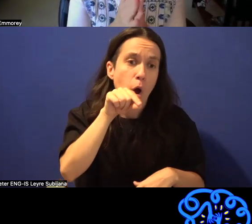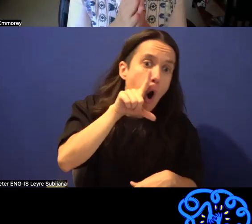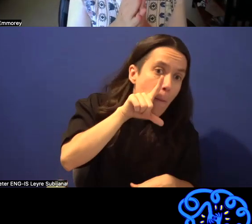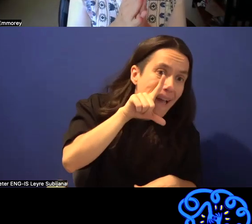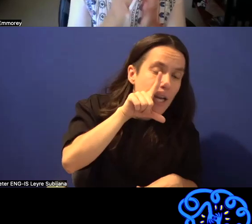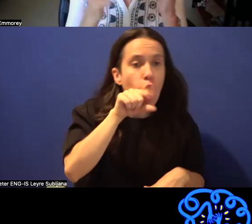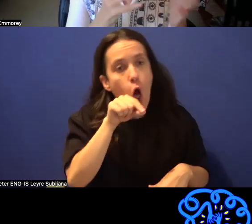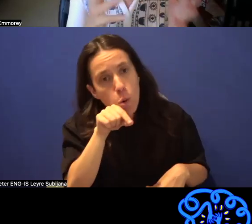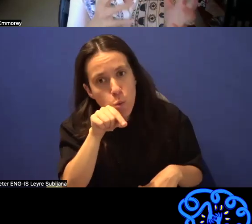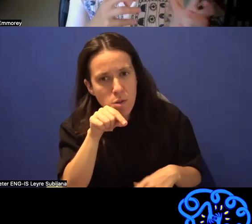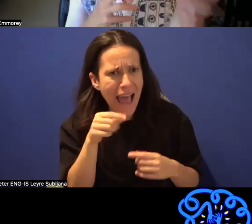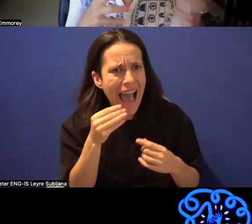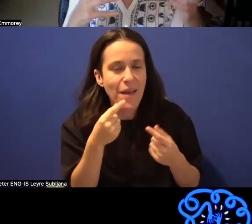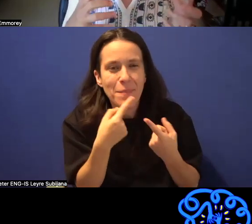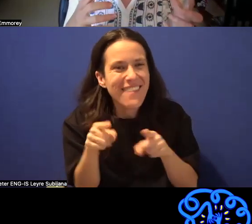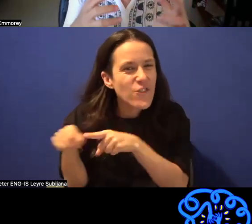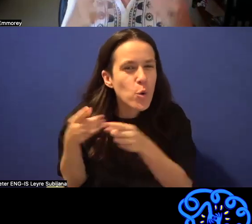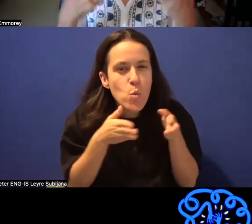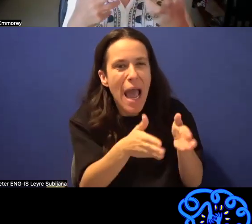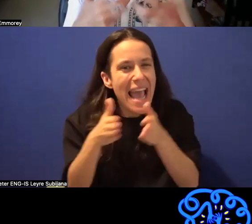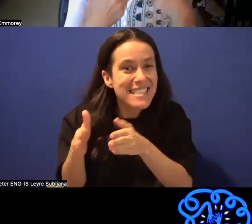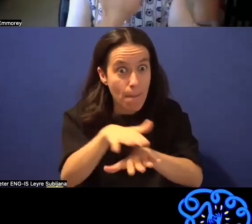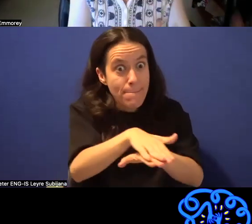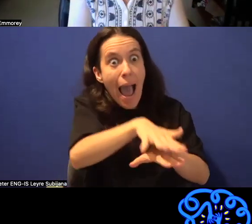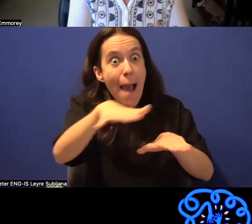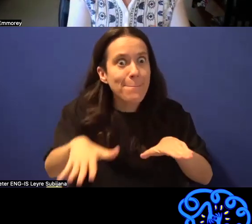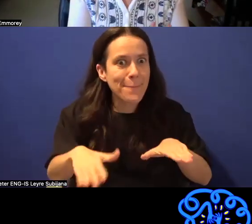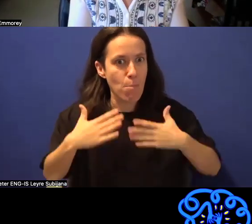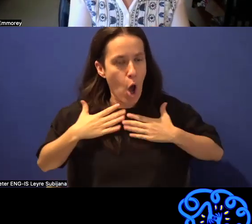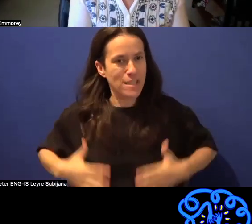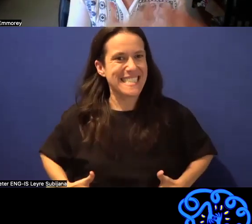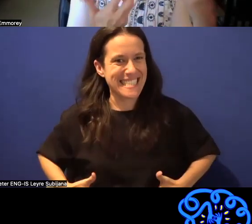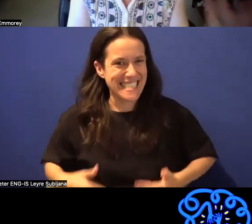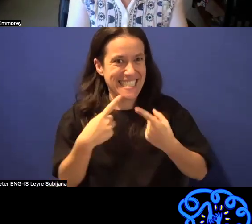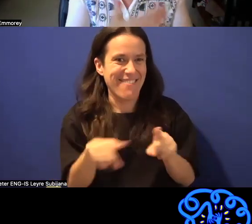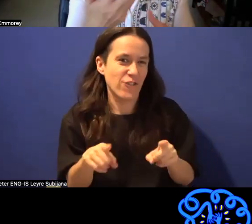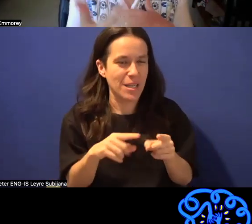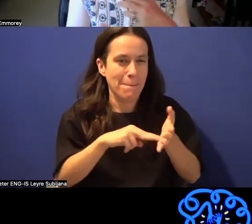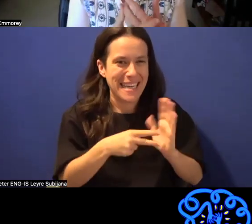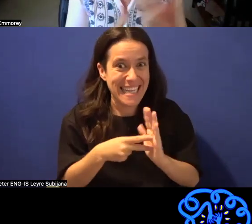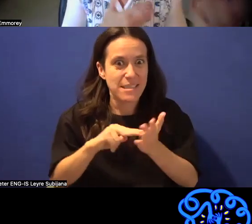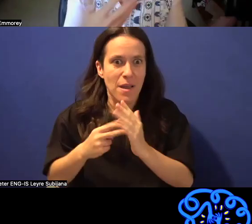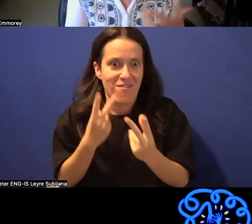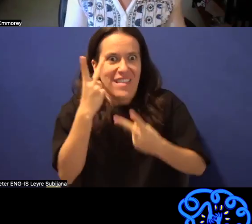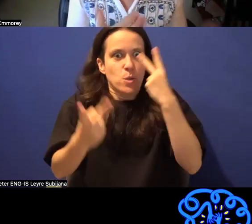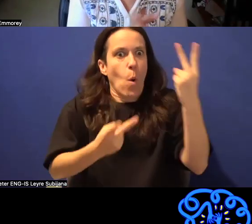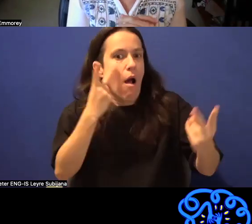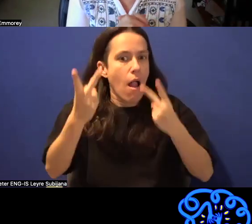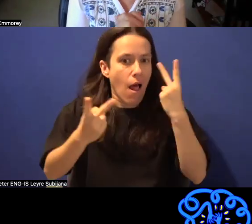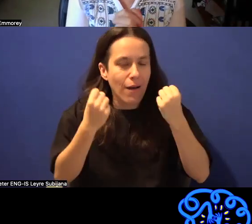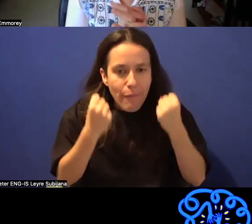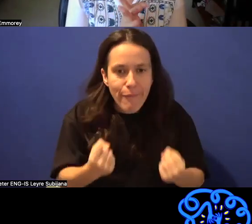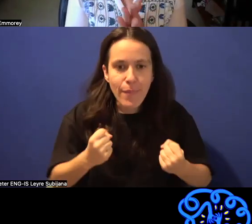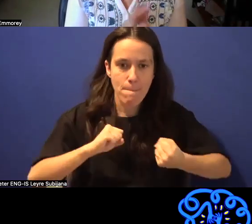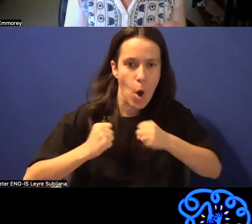closing. There's lots of ways to sort of map the body onto different types of meaning, particularly visual, sensory motoric